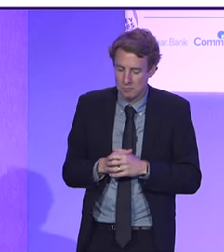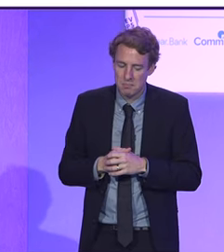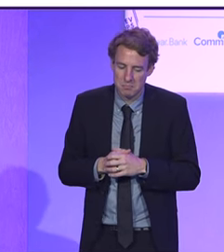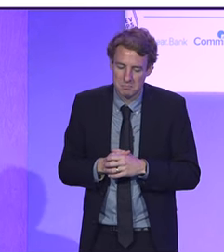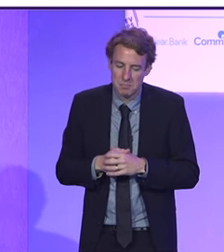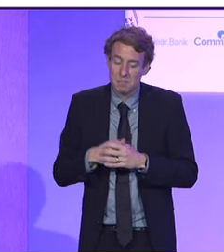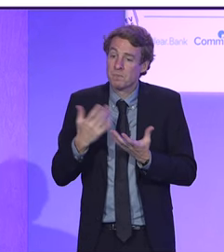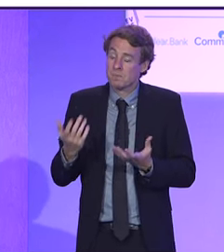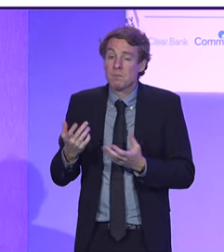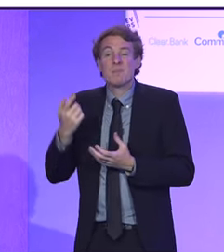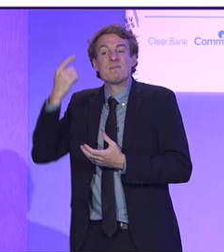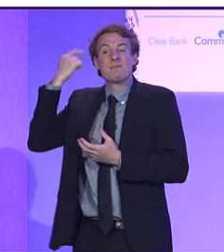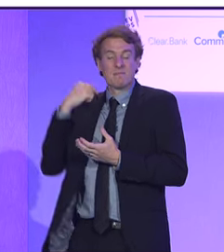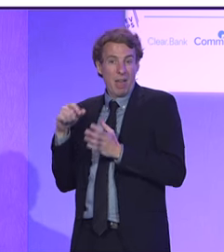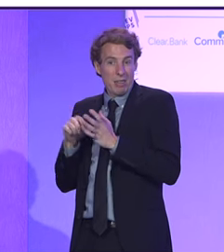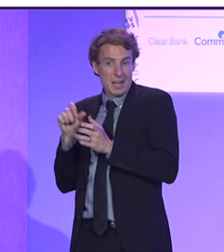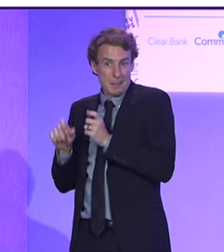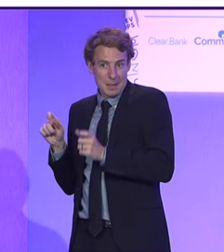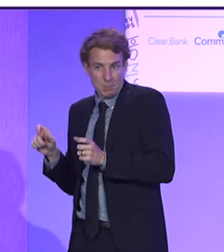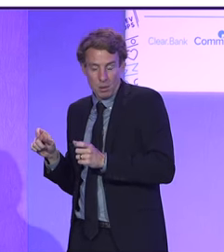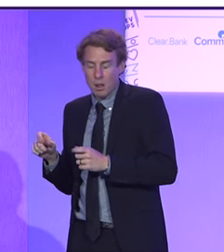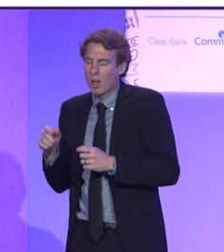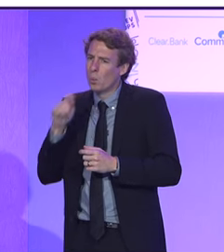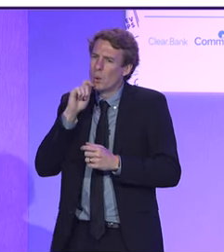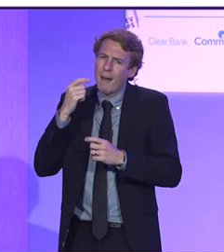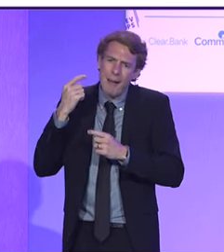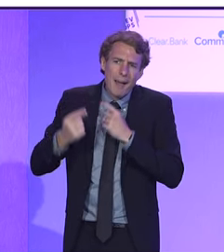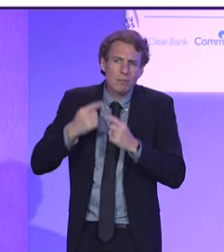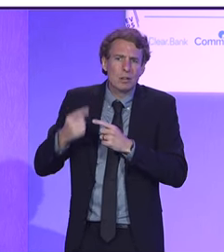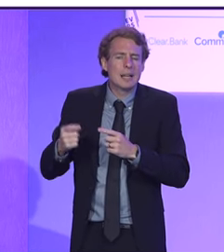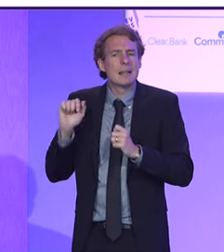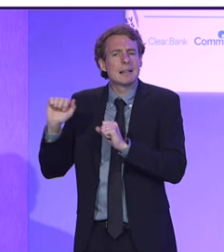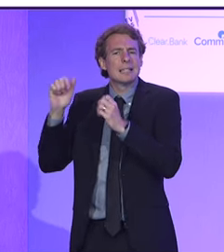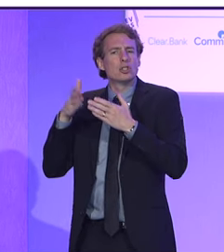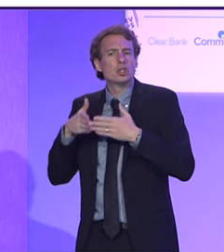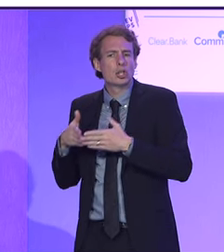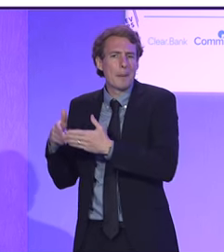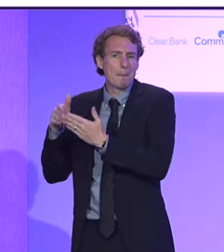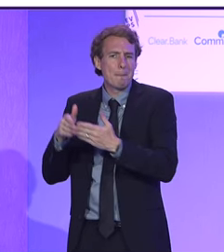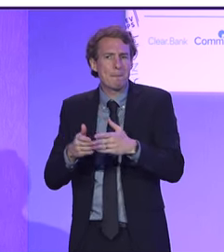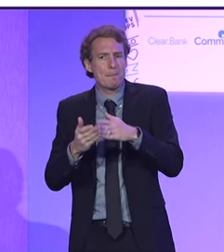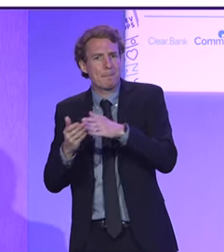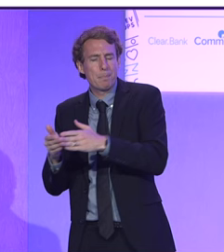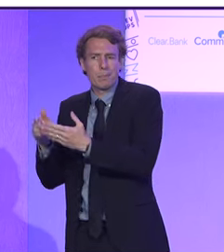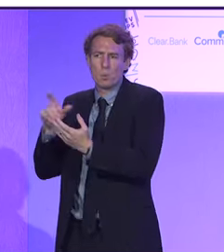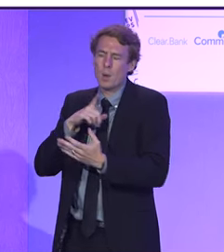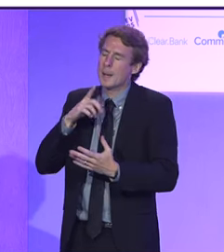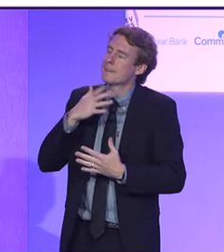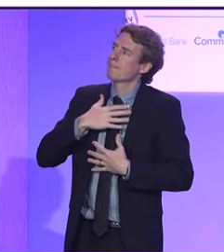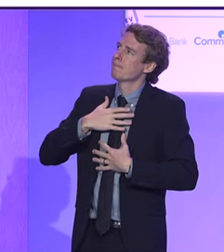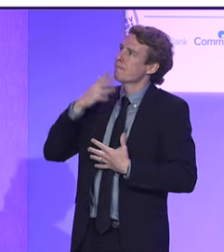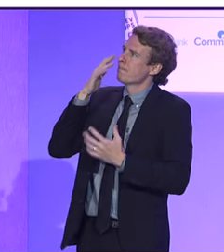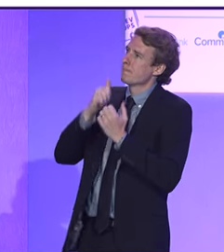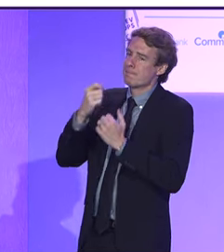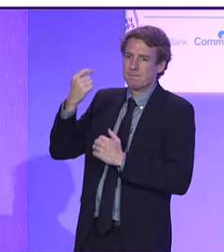the Athenians would take out his ship every year on a pilgrimage. So they would do this every year, and after